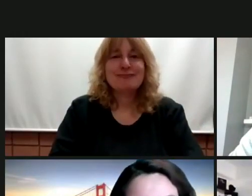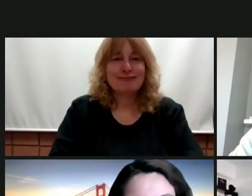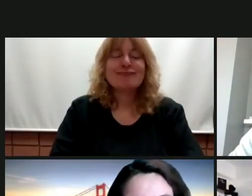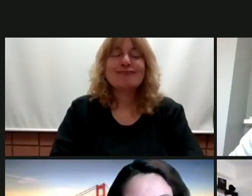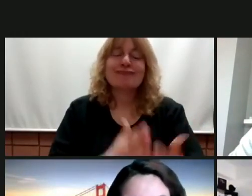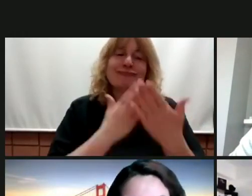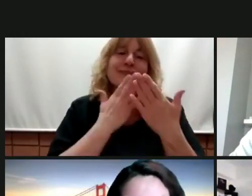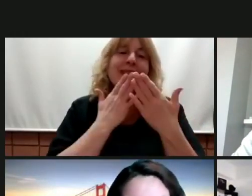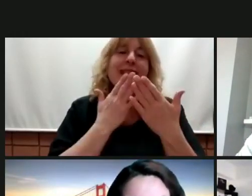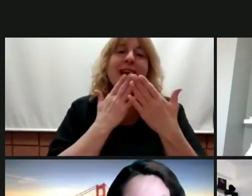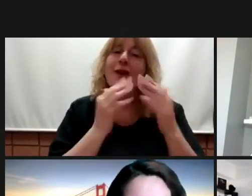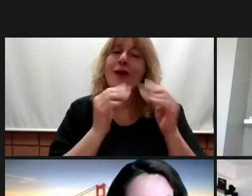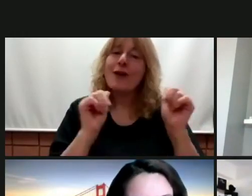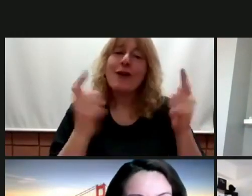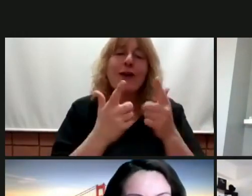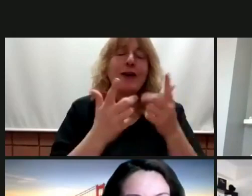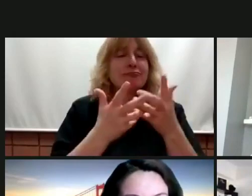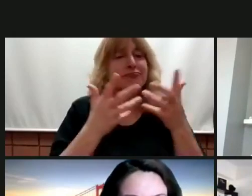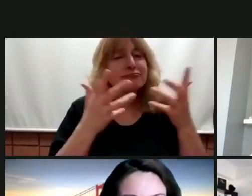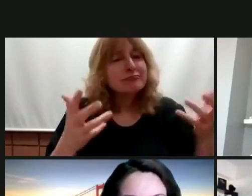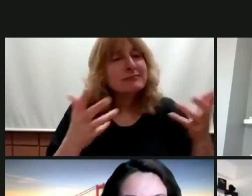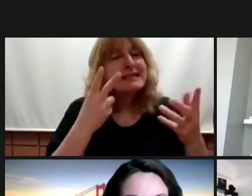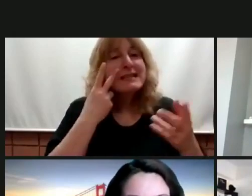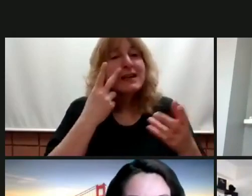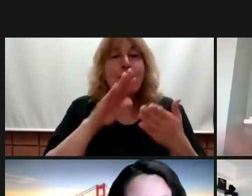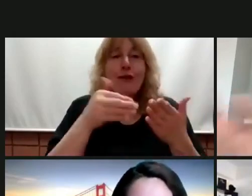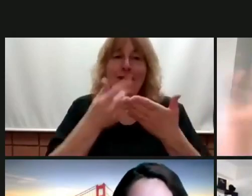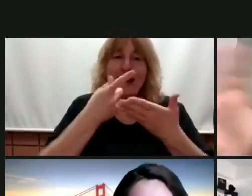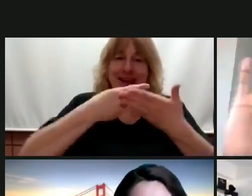Thank you all so much. We will see y'all next